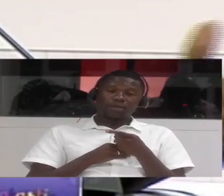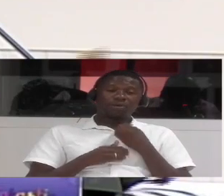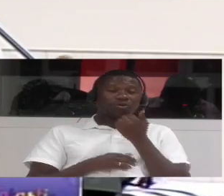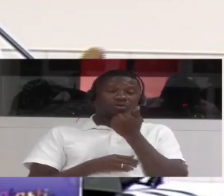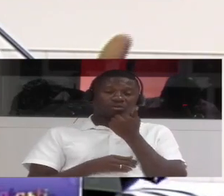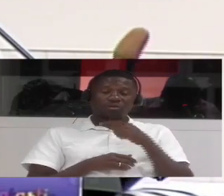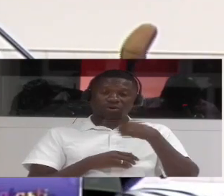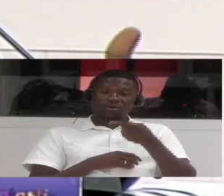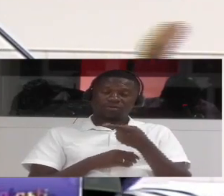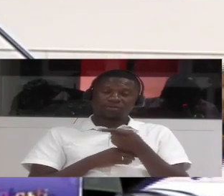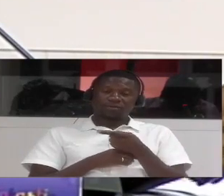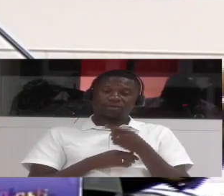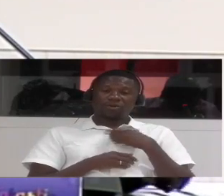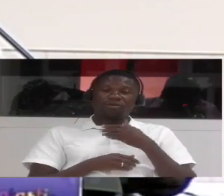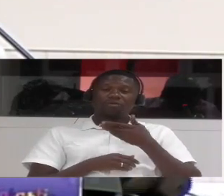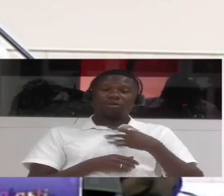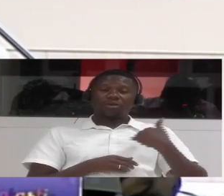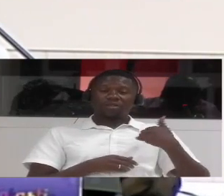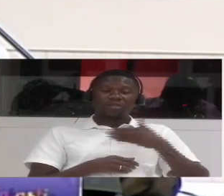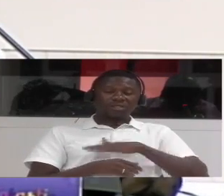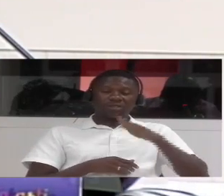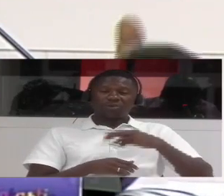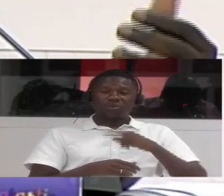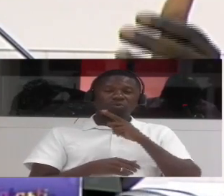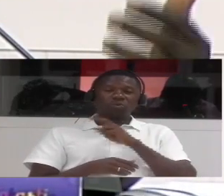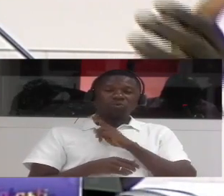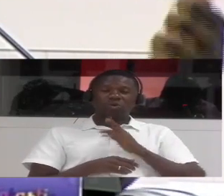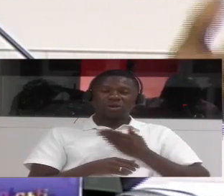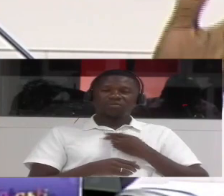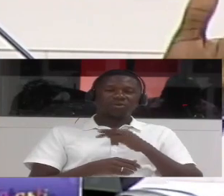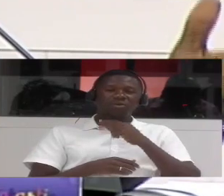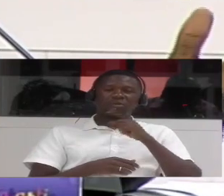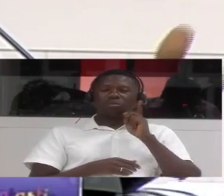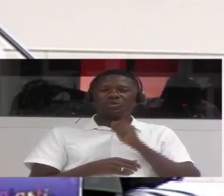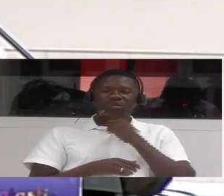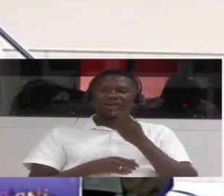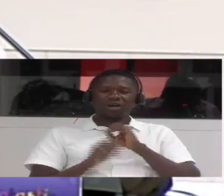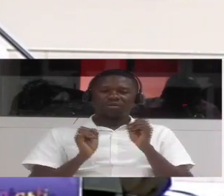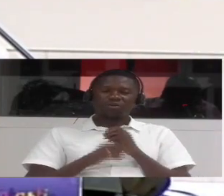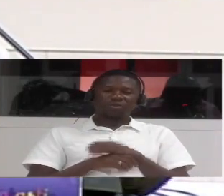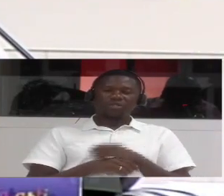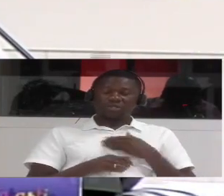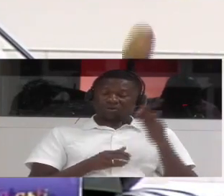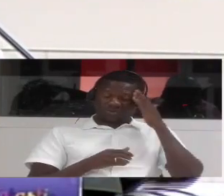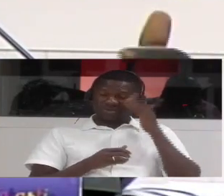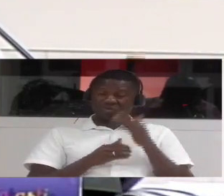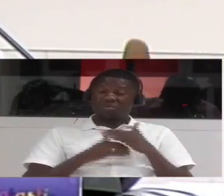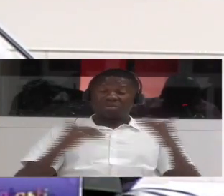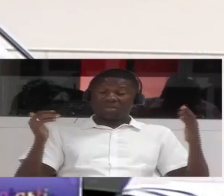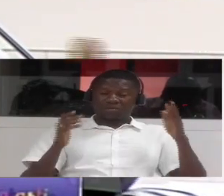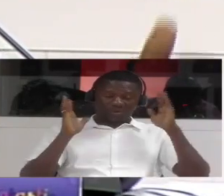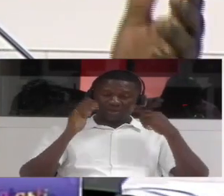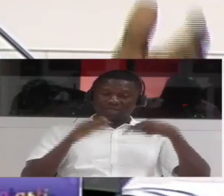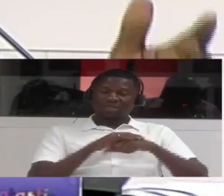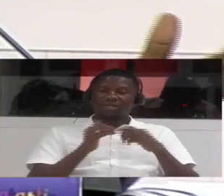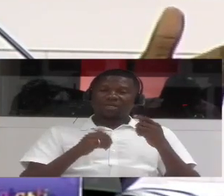number of orphans that we have in the country. And we know that this is a huge problem in the Gambia right now. But nationally,